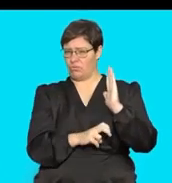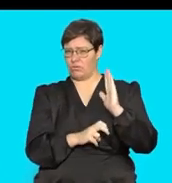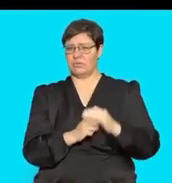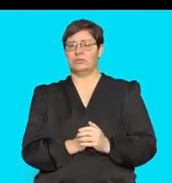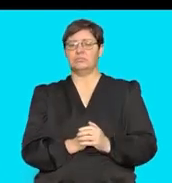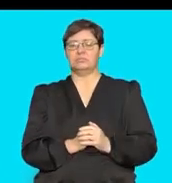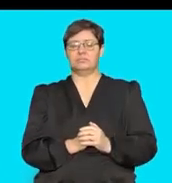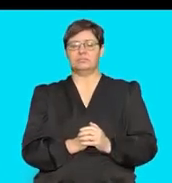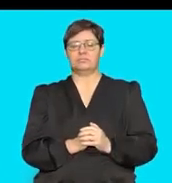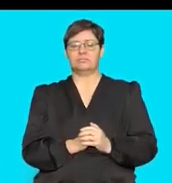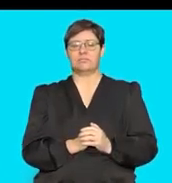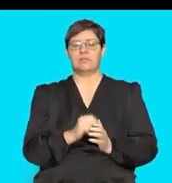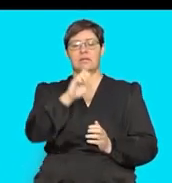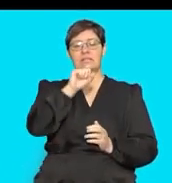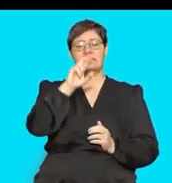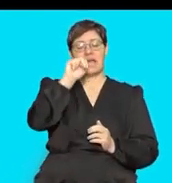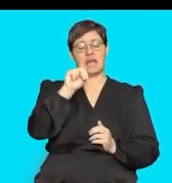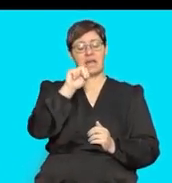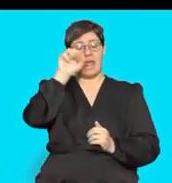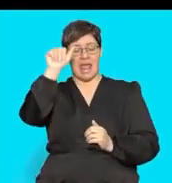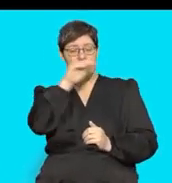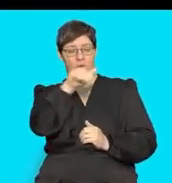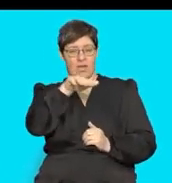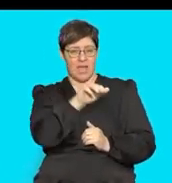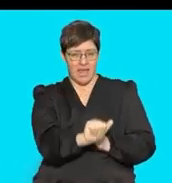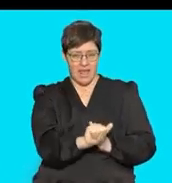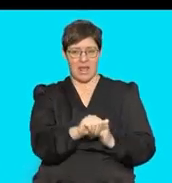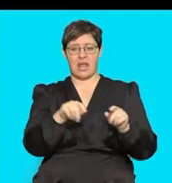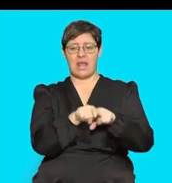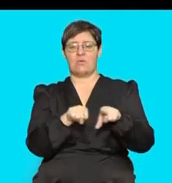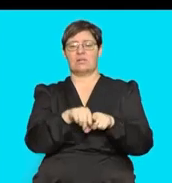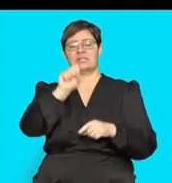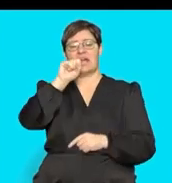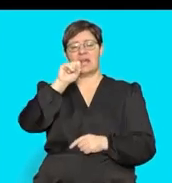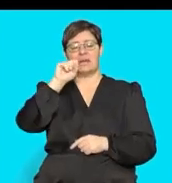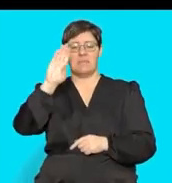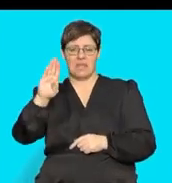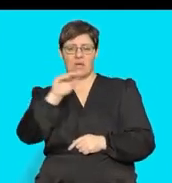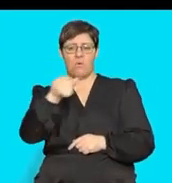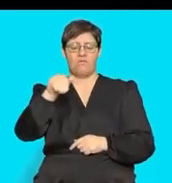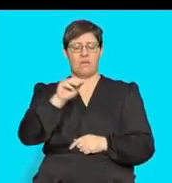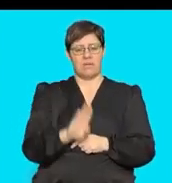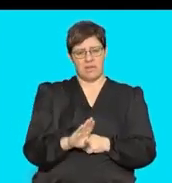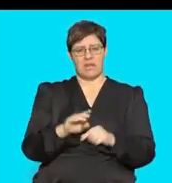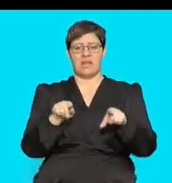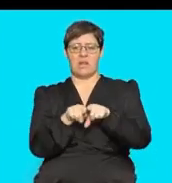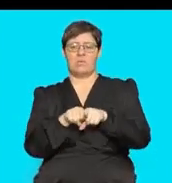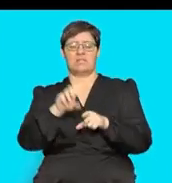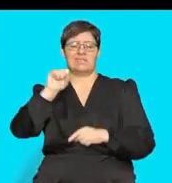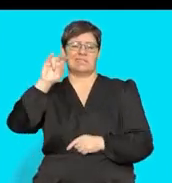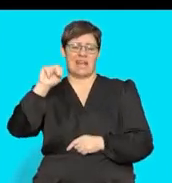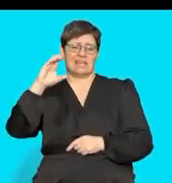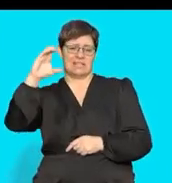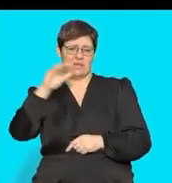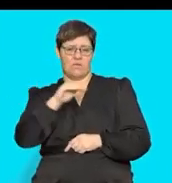simple rule to memorize. Sine A over A equals to sine B over B equals to sine C over C. And